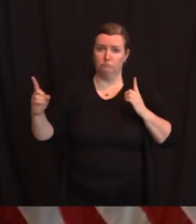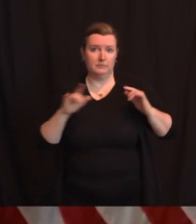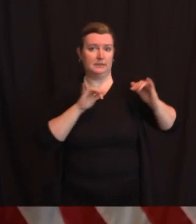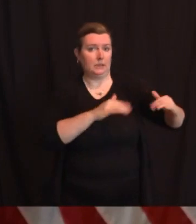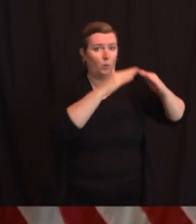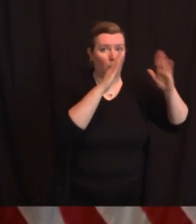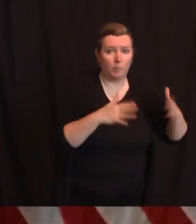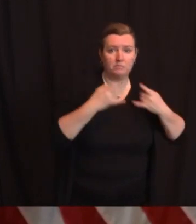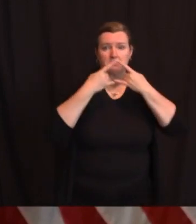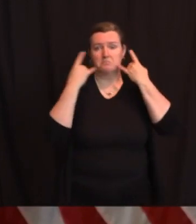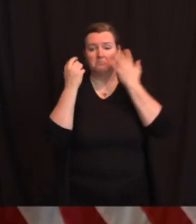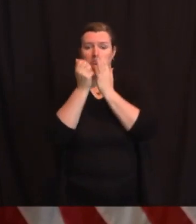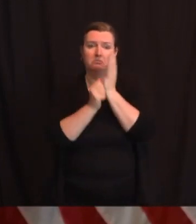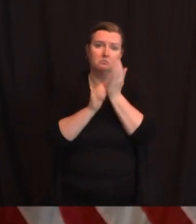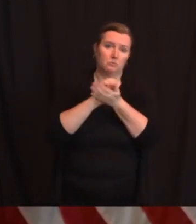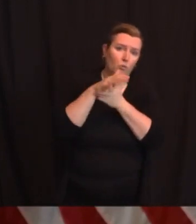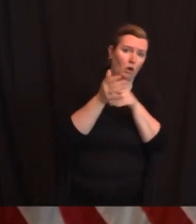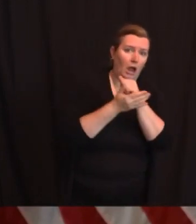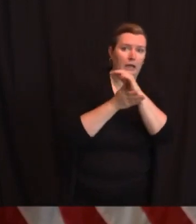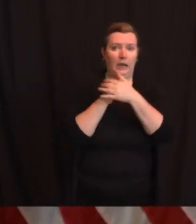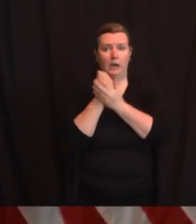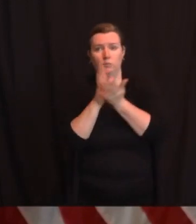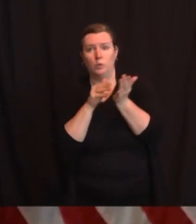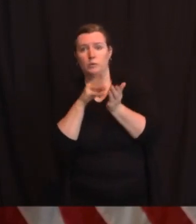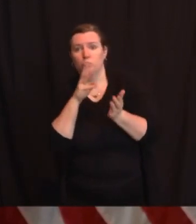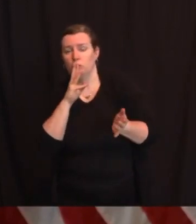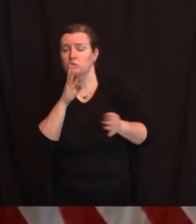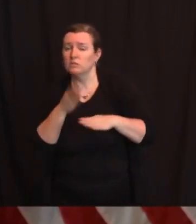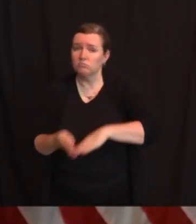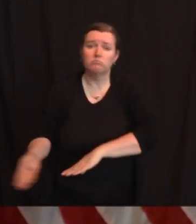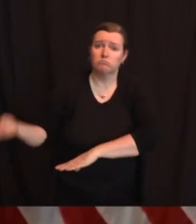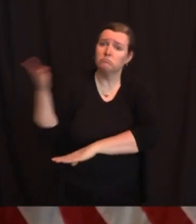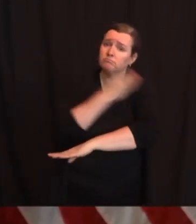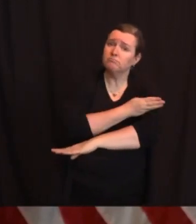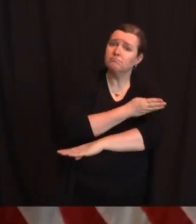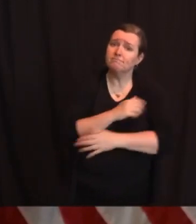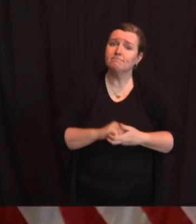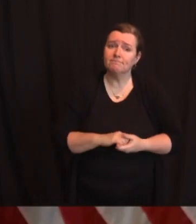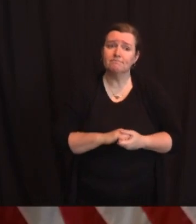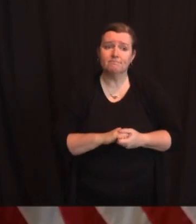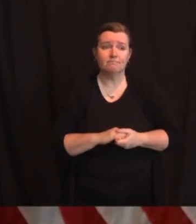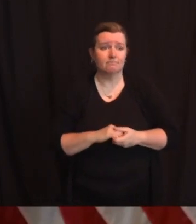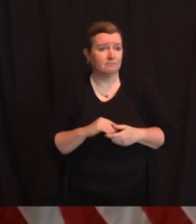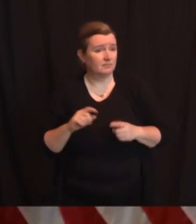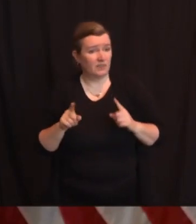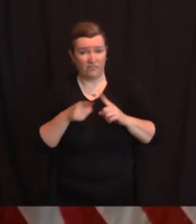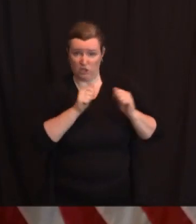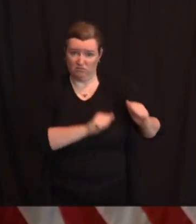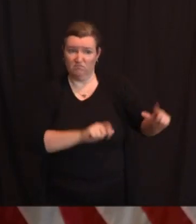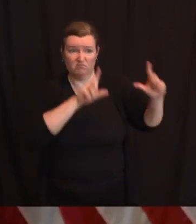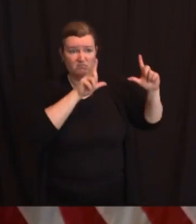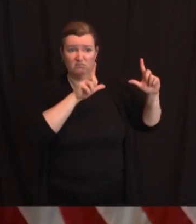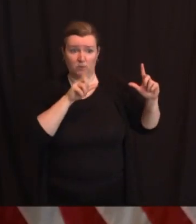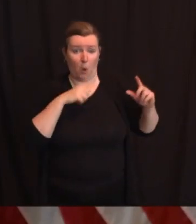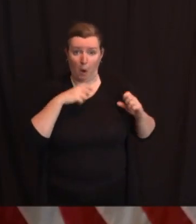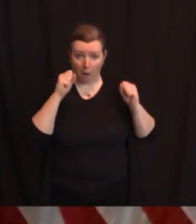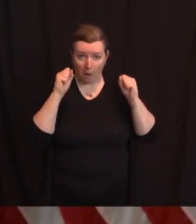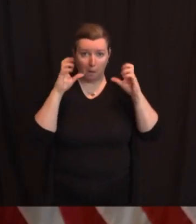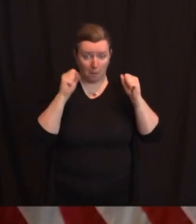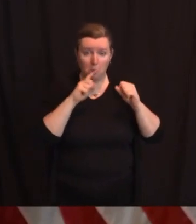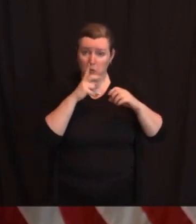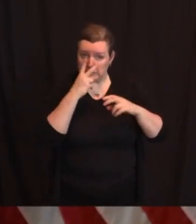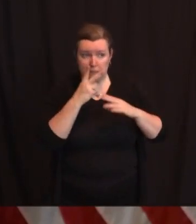today that's been so enormous since the peak and even over the past couple of weeks. And then thirdly and finally, we'll have some more guidance